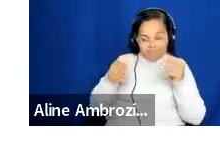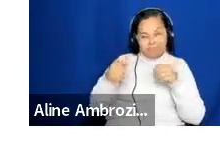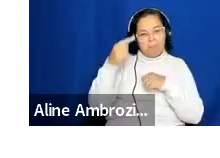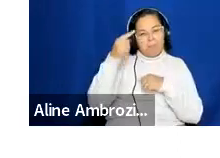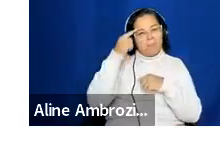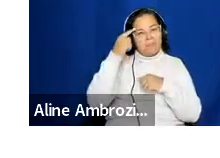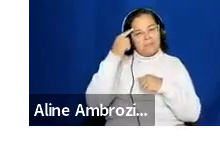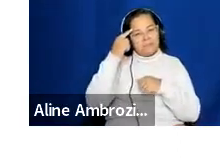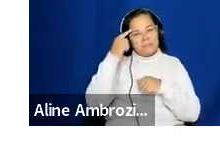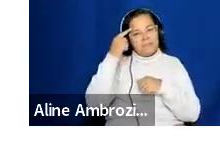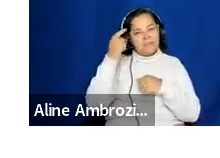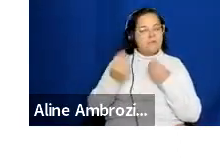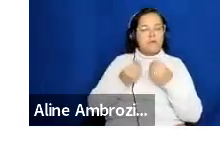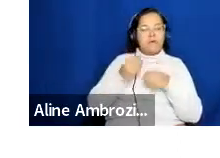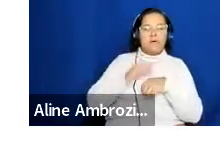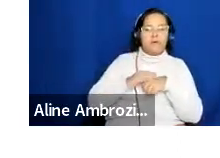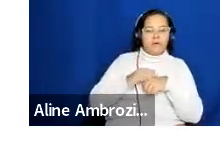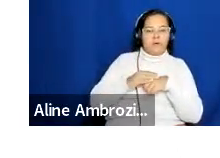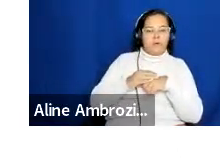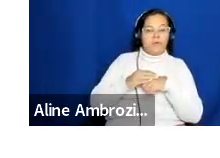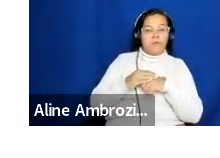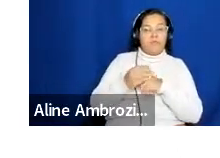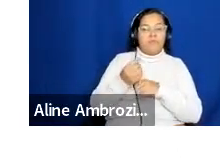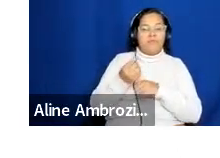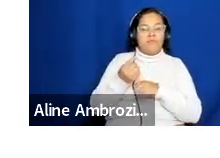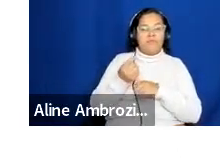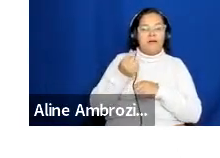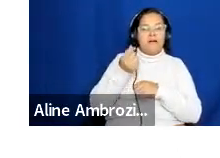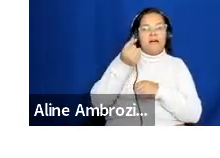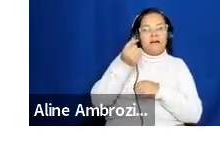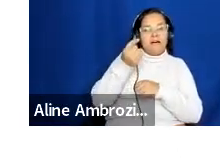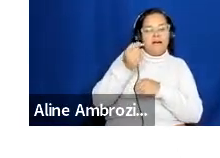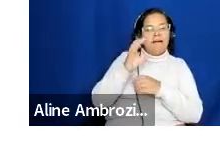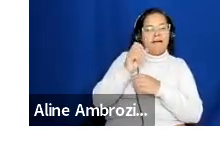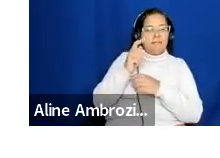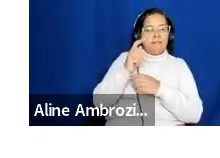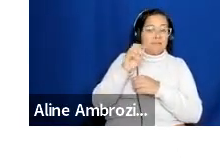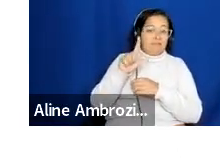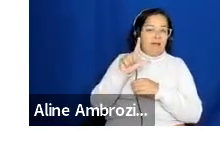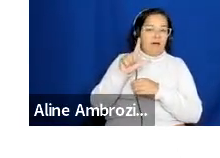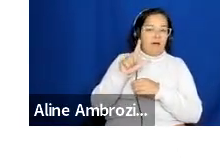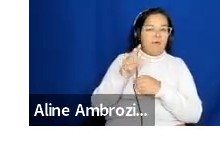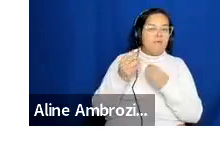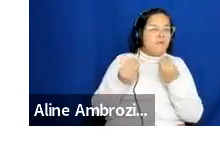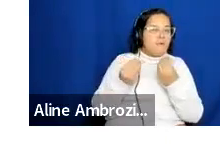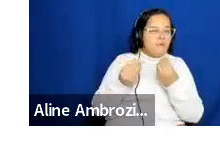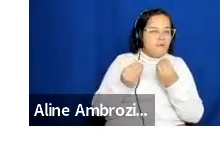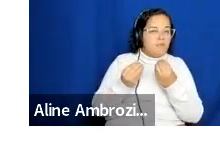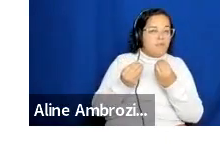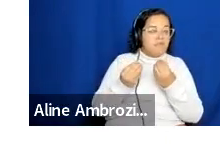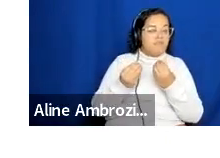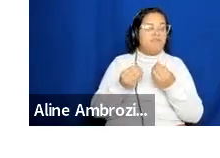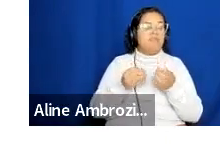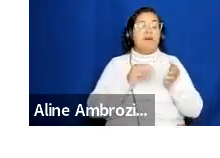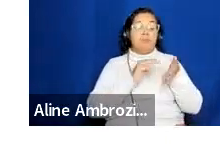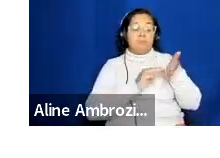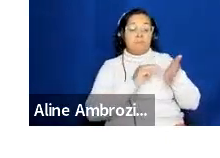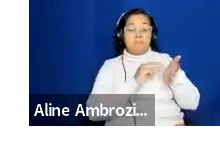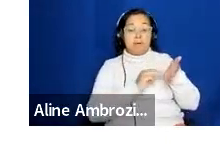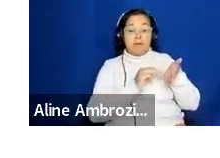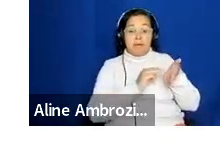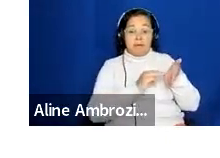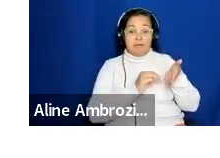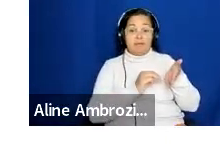So the elaboration of a method of doing that, the method which Marx